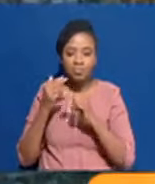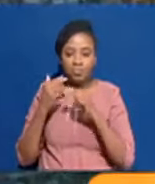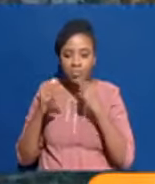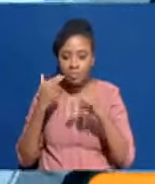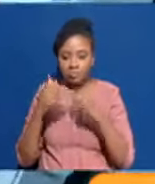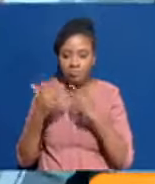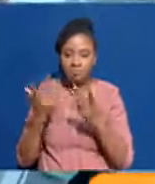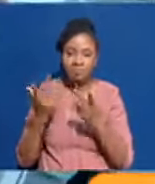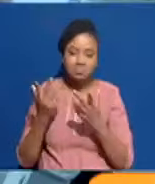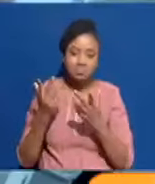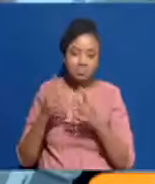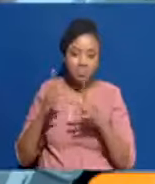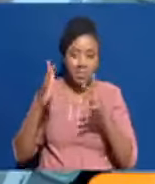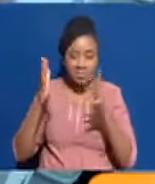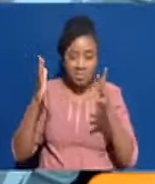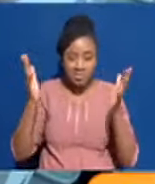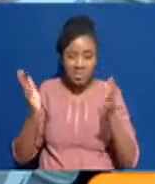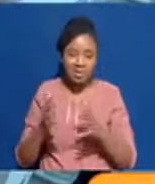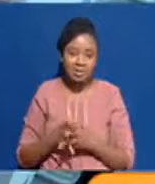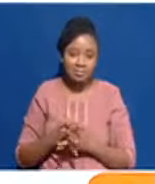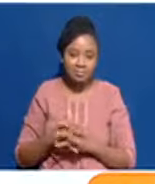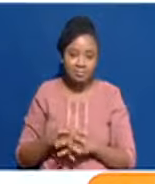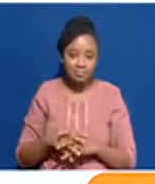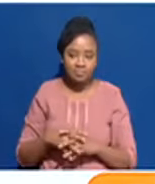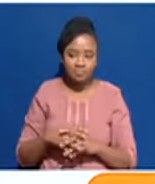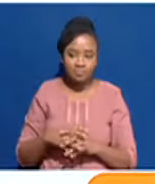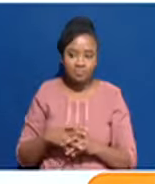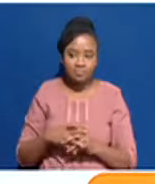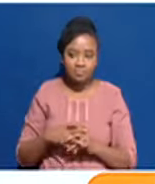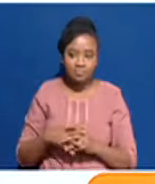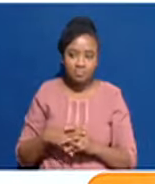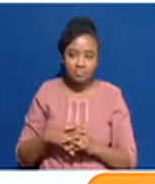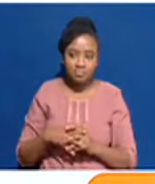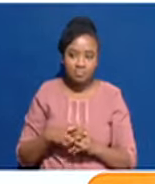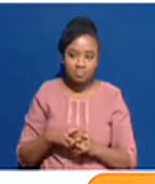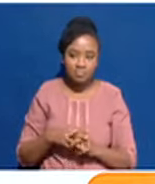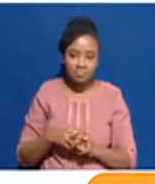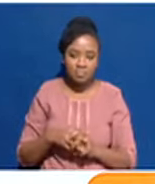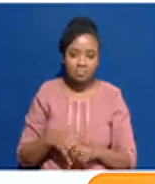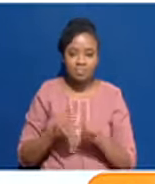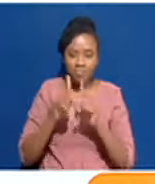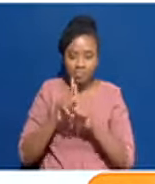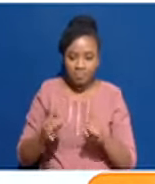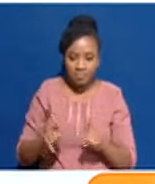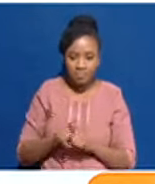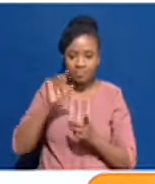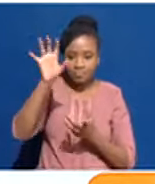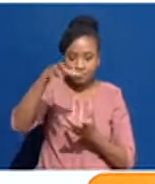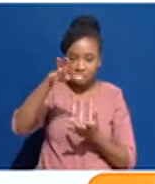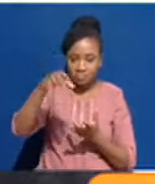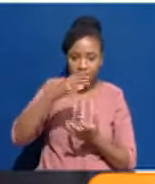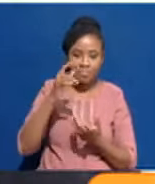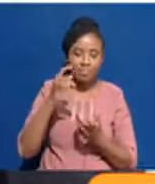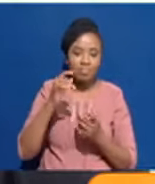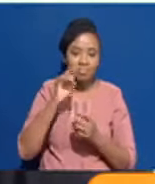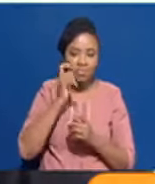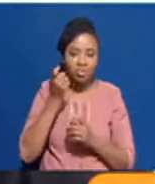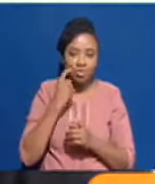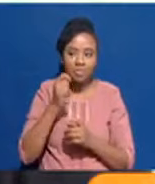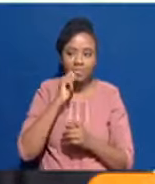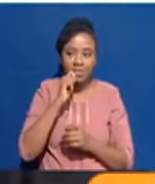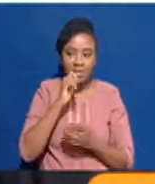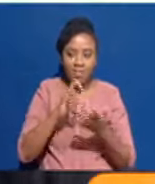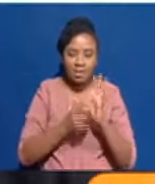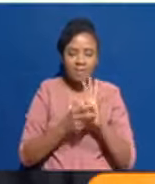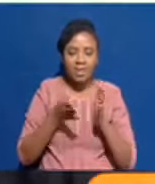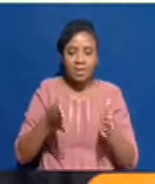restaurants ndogo, to restaurants easy sasa kubwa kidogo, now to the big chains of restaurants, and also supermarkets and butcheries. So we have a new